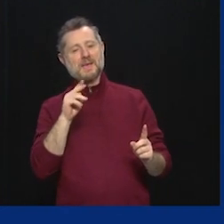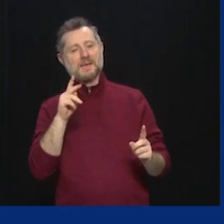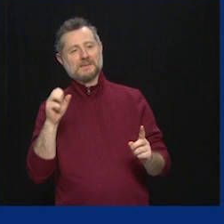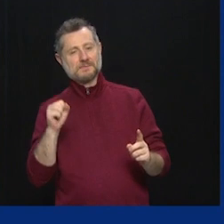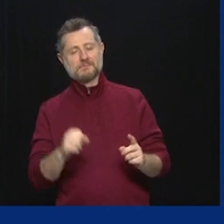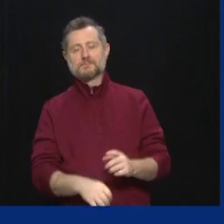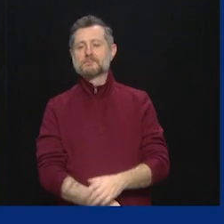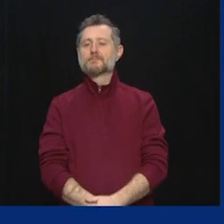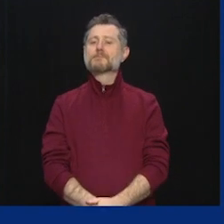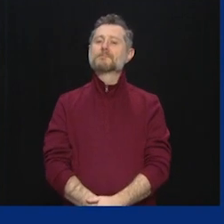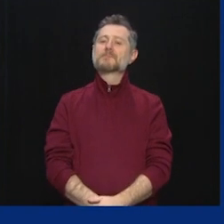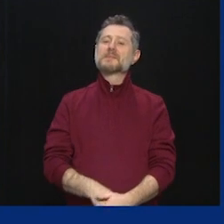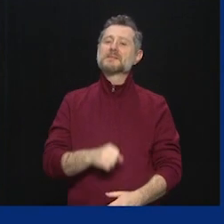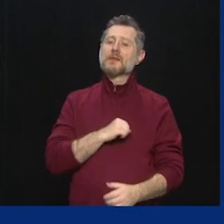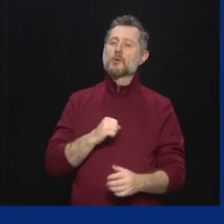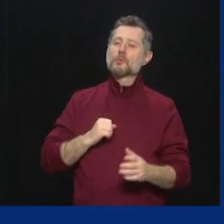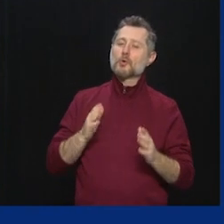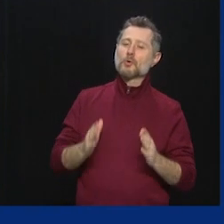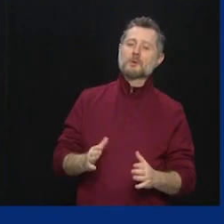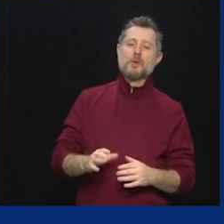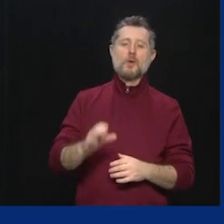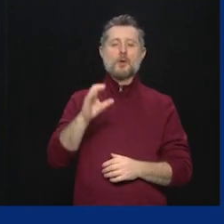Senator Leroy Comrie,